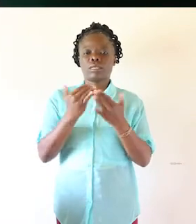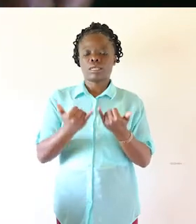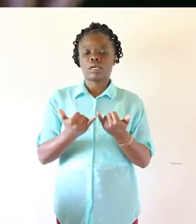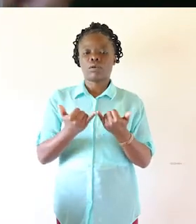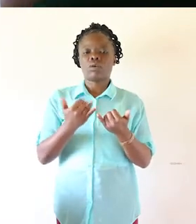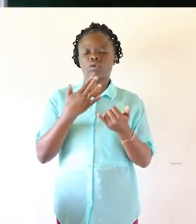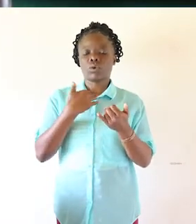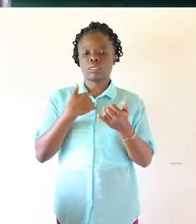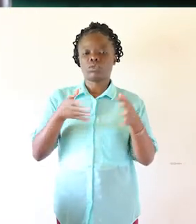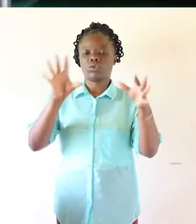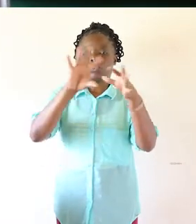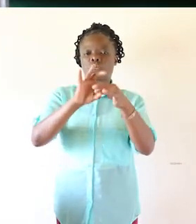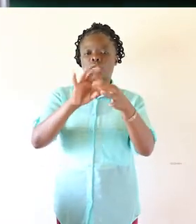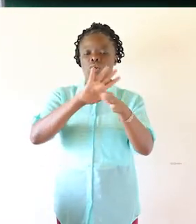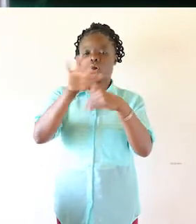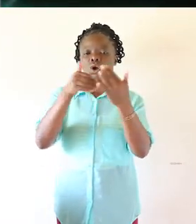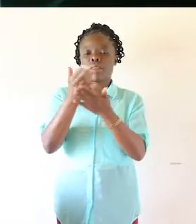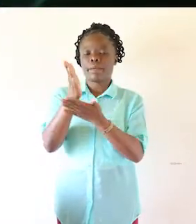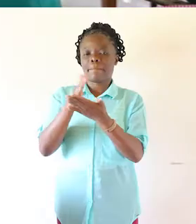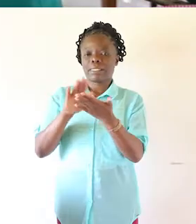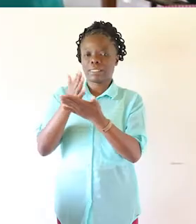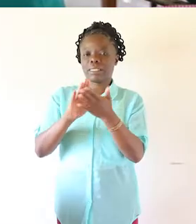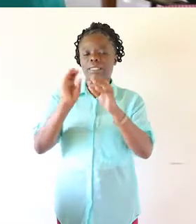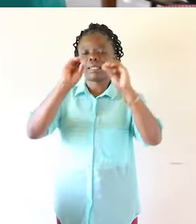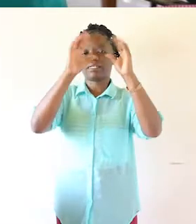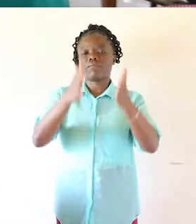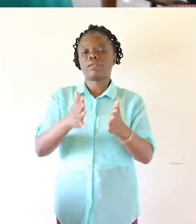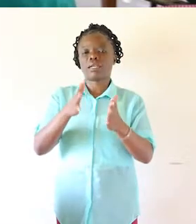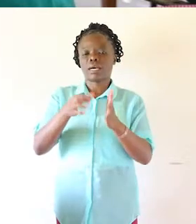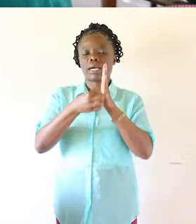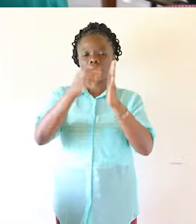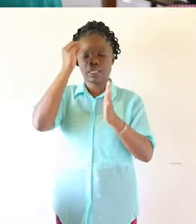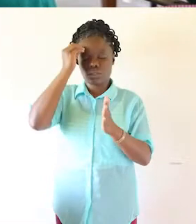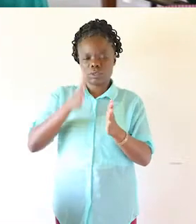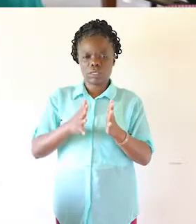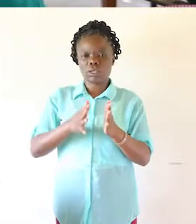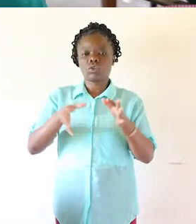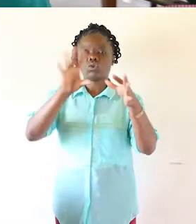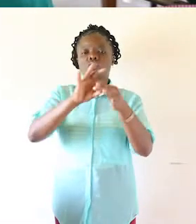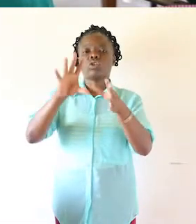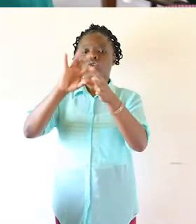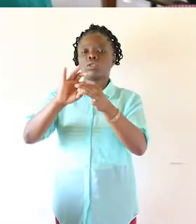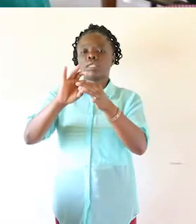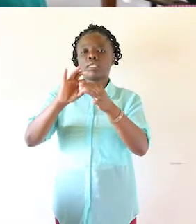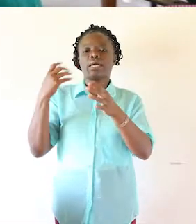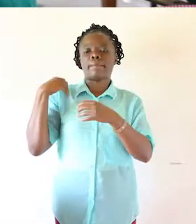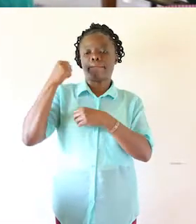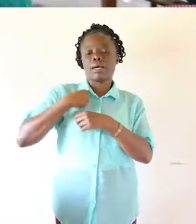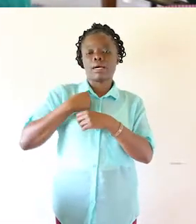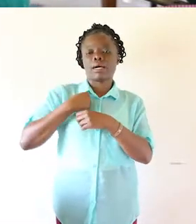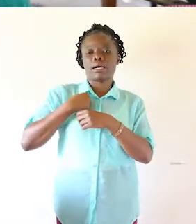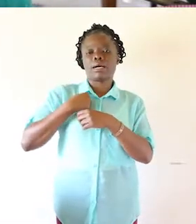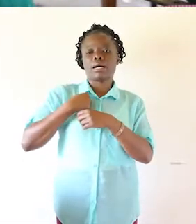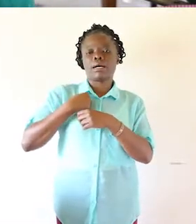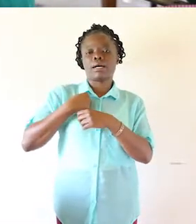Now you are going to join all the parts. The intervener guides the learner to join the bag step